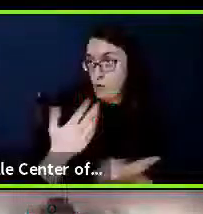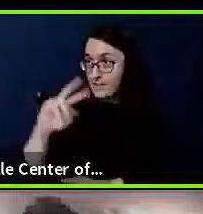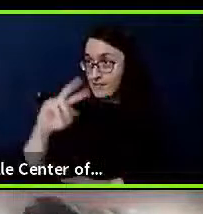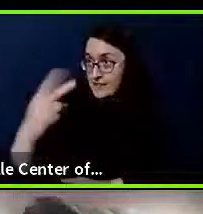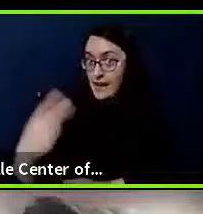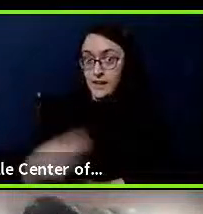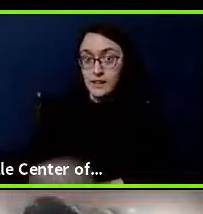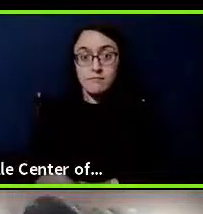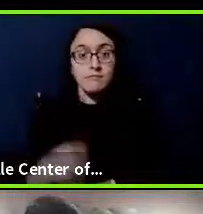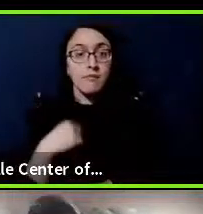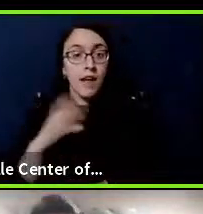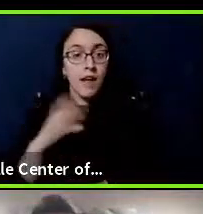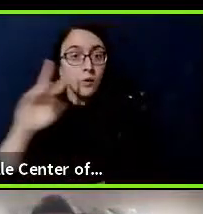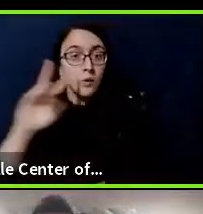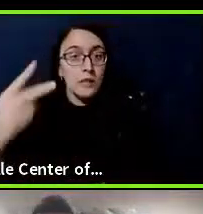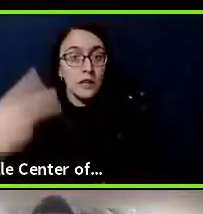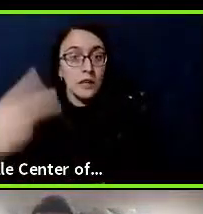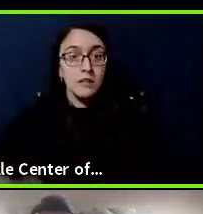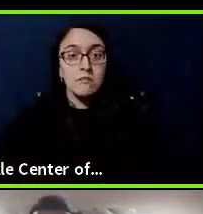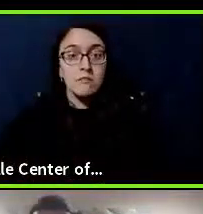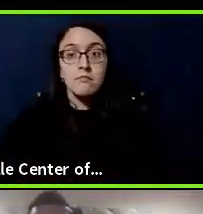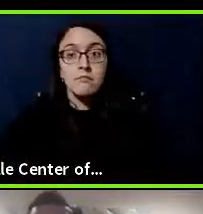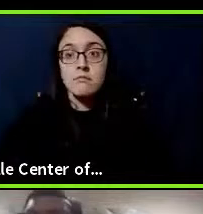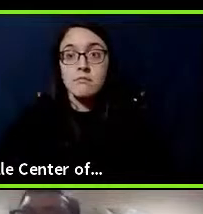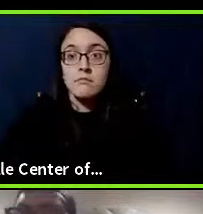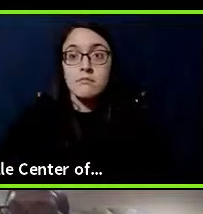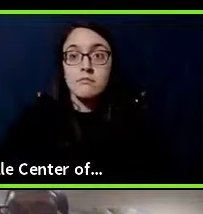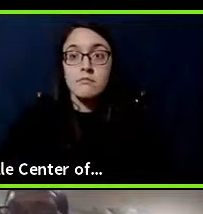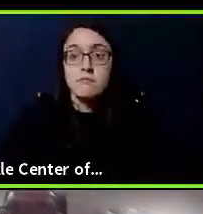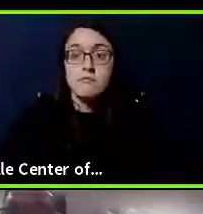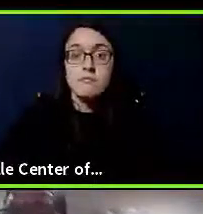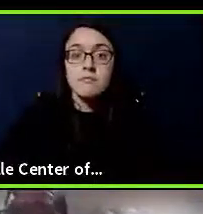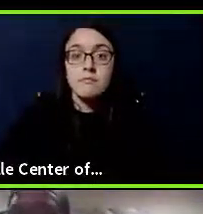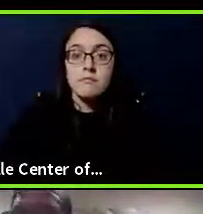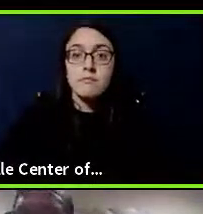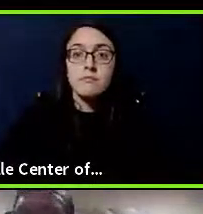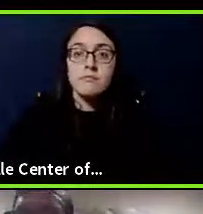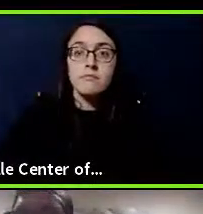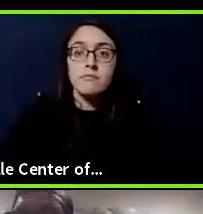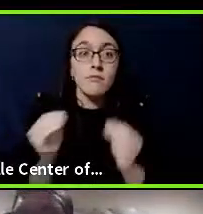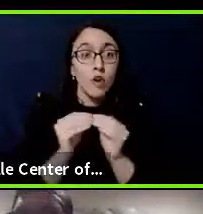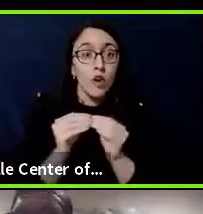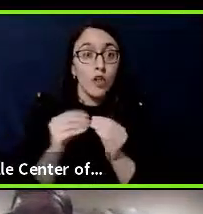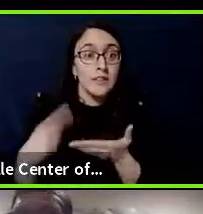I'll second. We have a motion and a second. Further discussion.